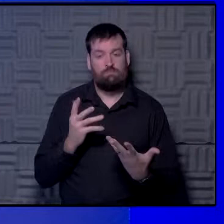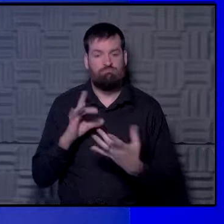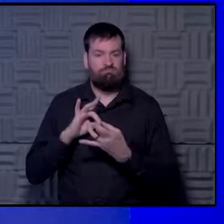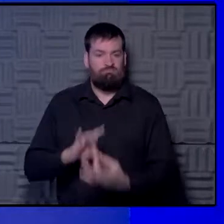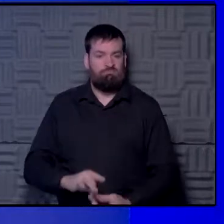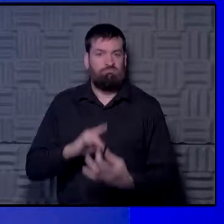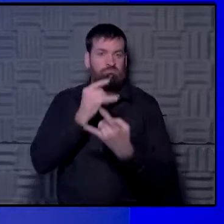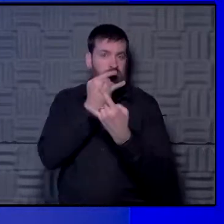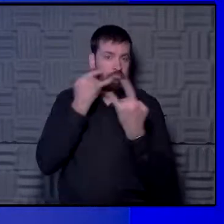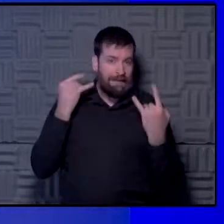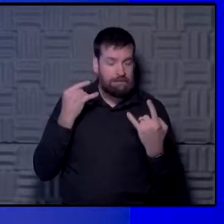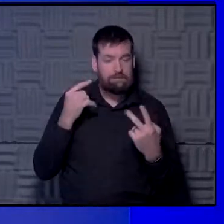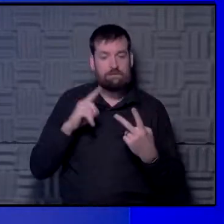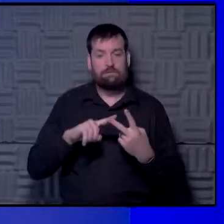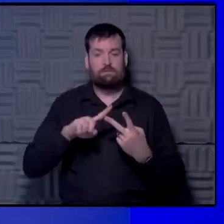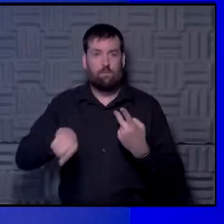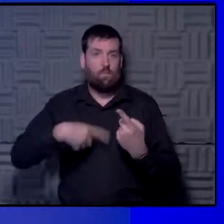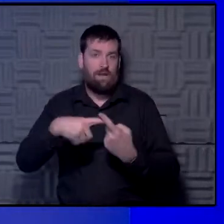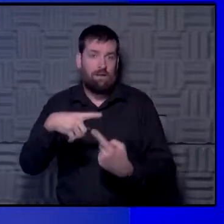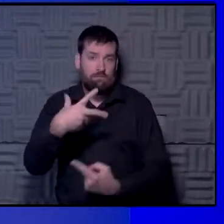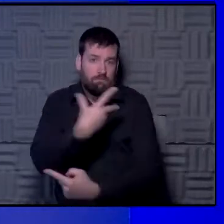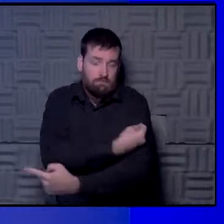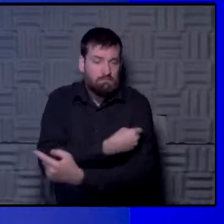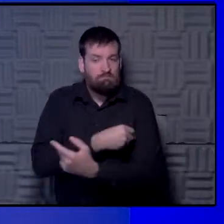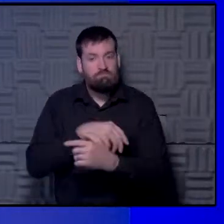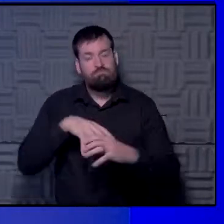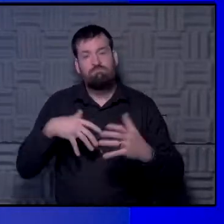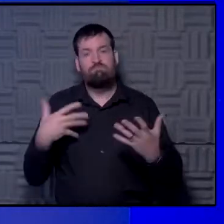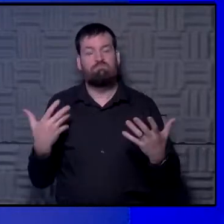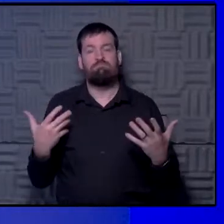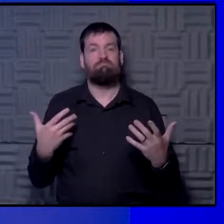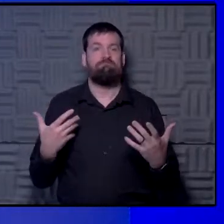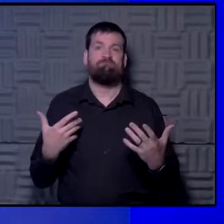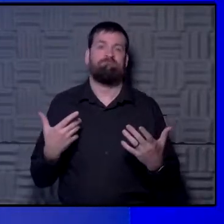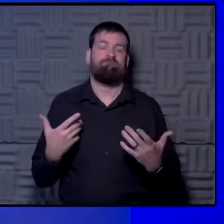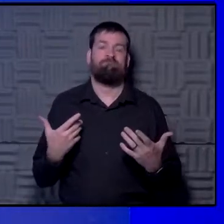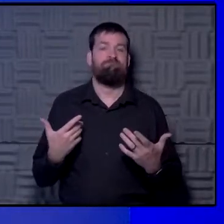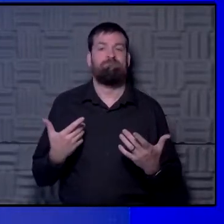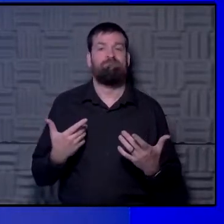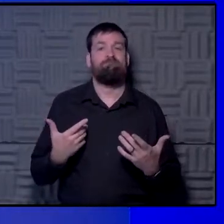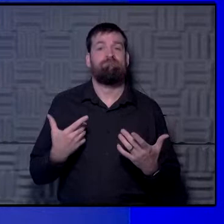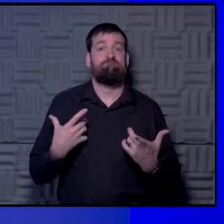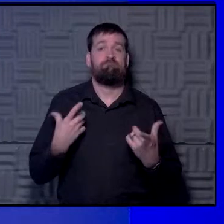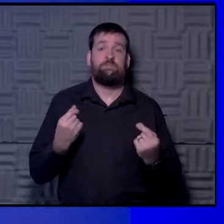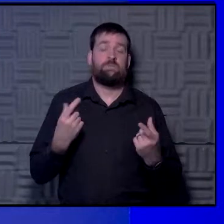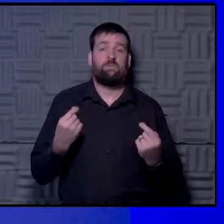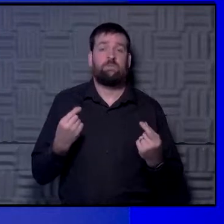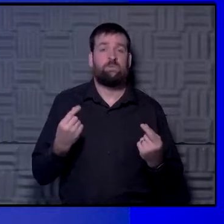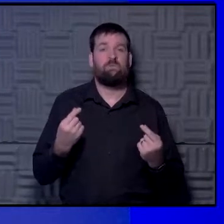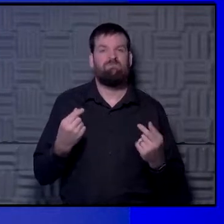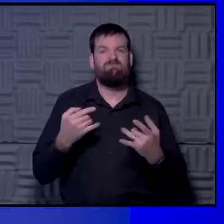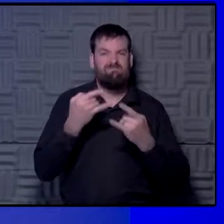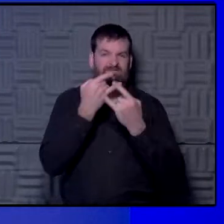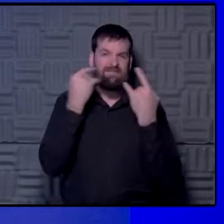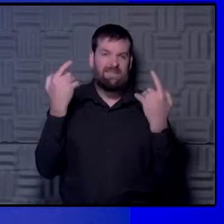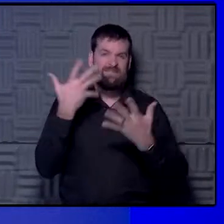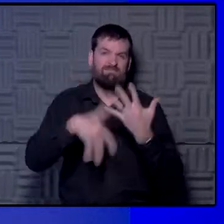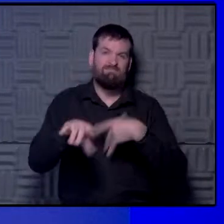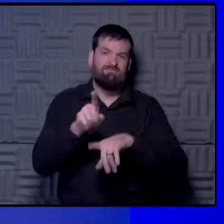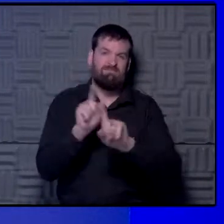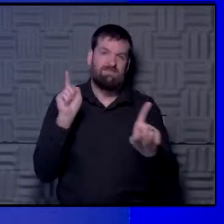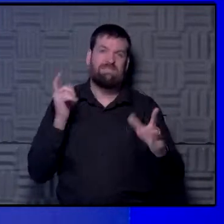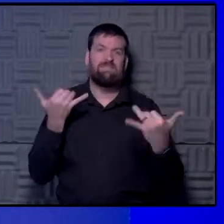the mass populace when they are vaccinated and what the conclusions are, the thing to do is going to be to mask and to distance